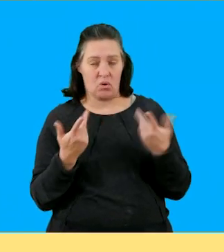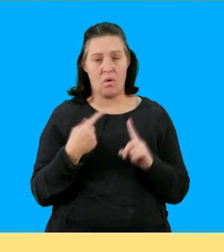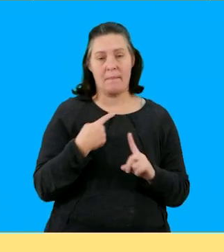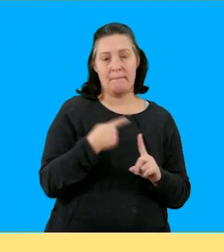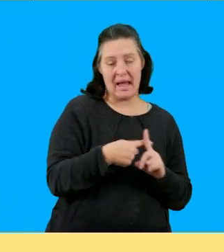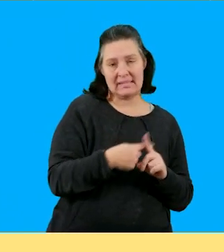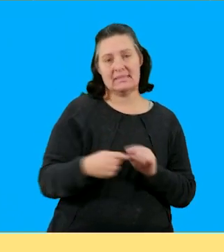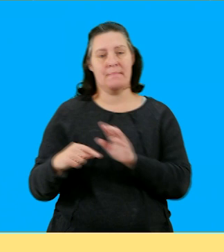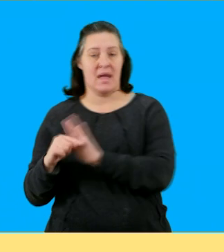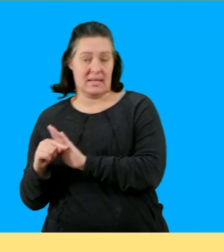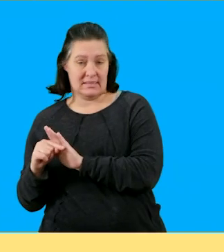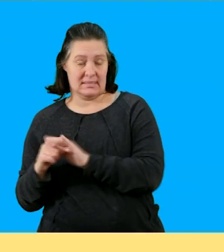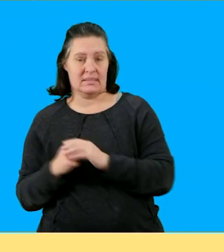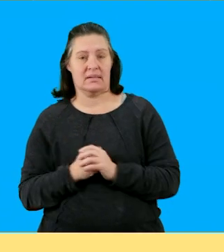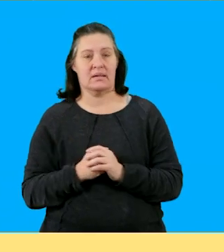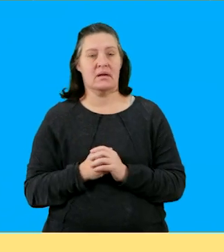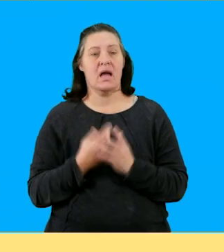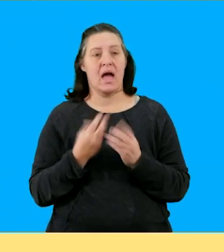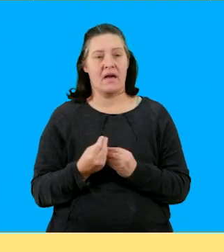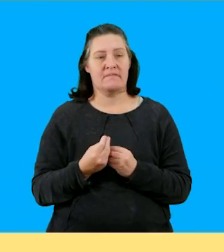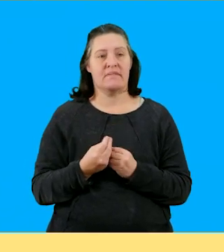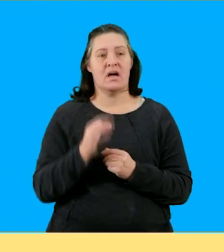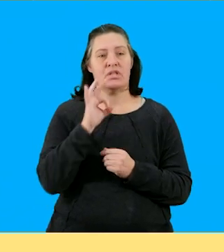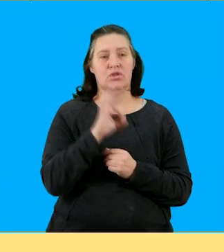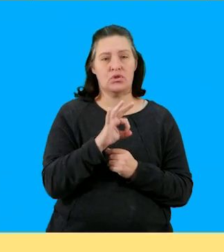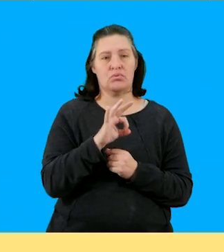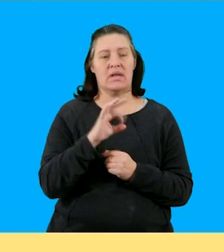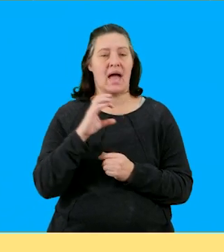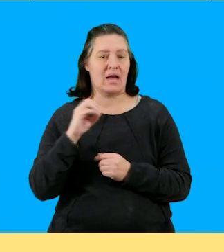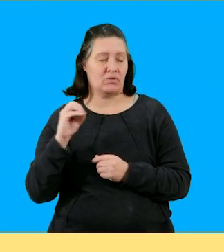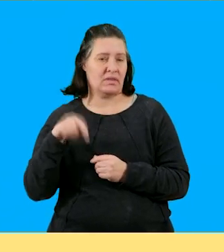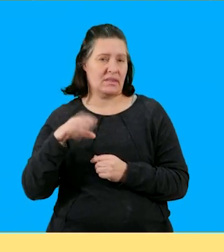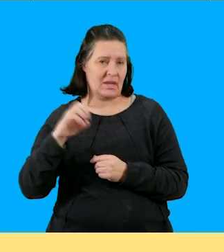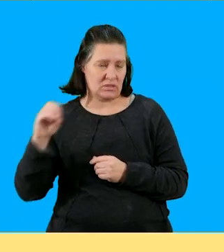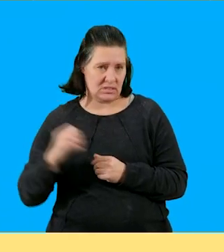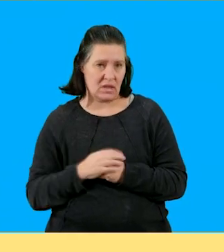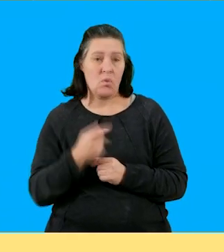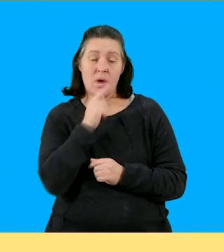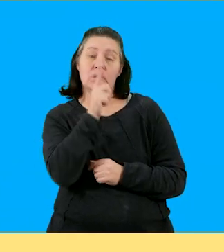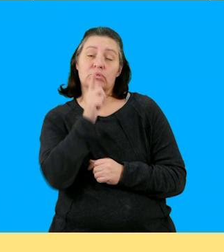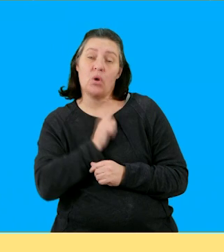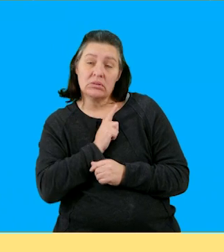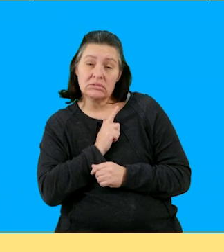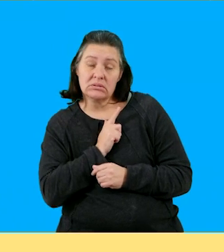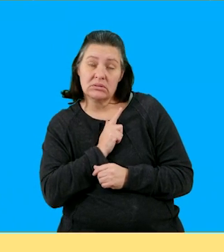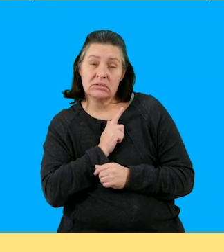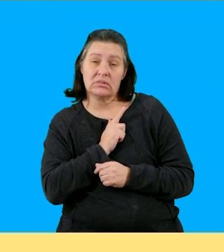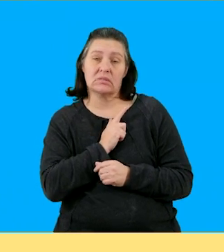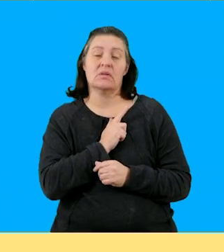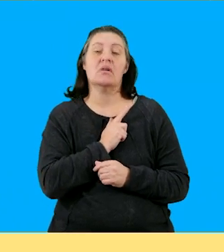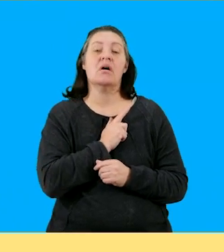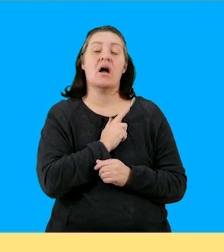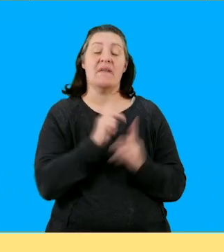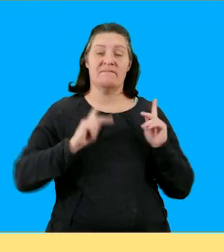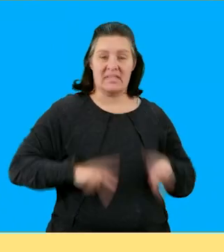so it's a plus, and here is a minus. So we have trading stock of 300,000. And then we are told that there